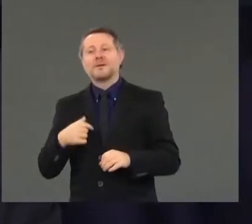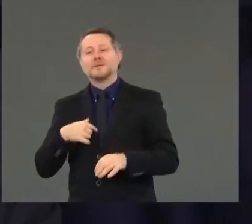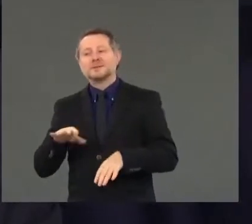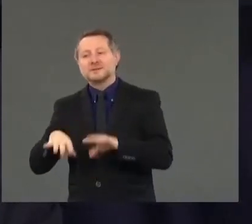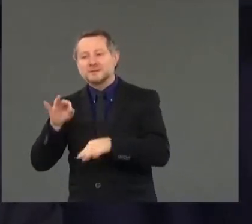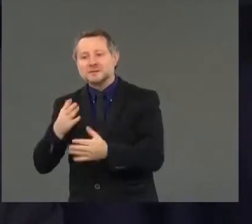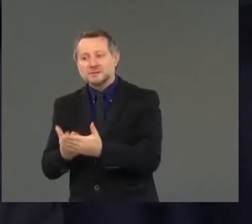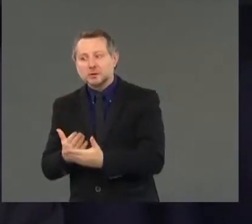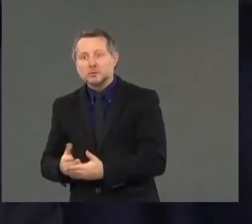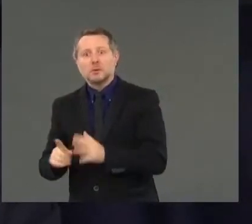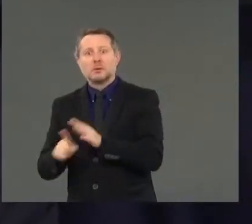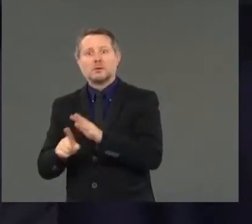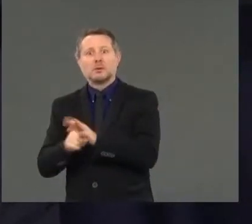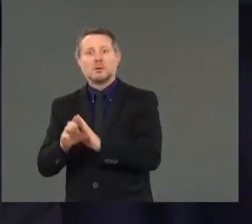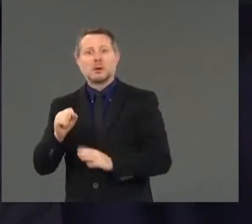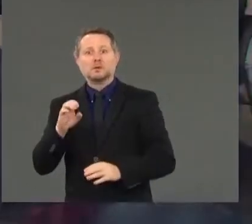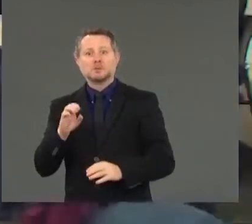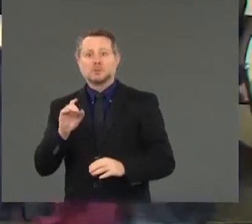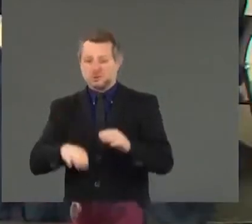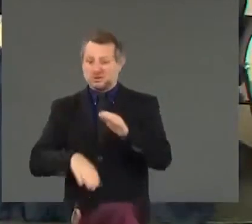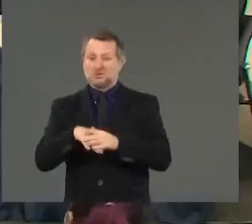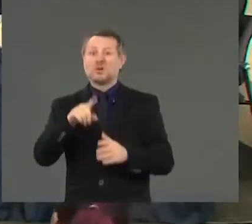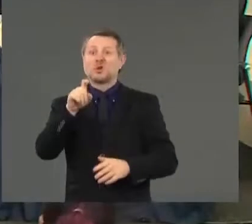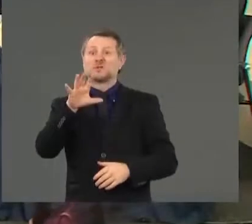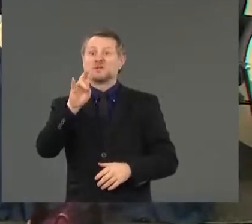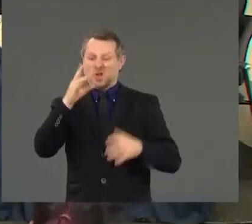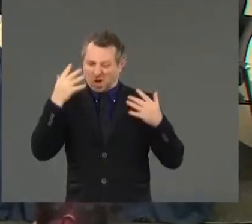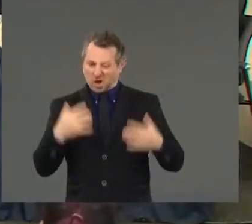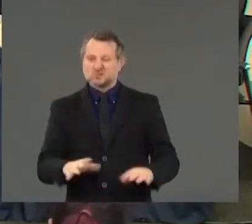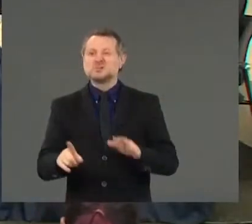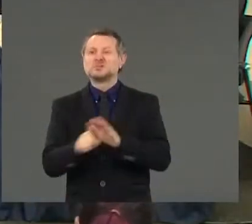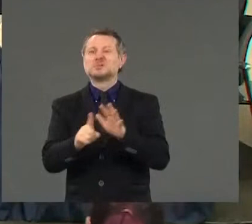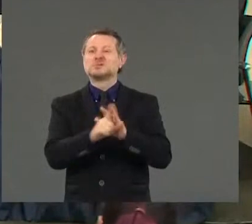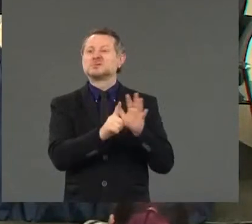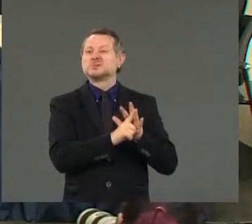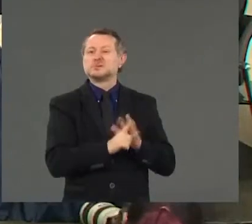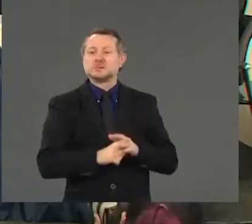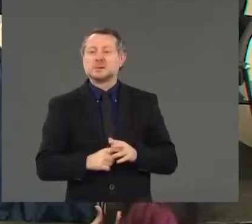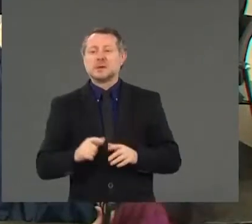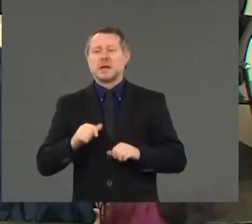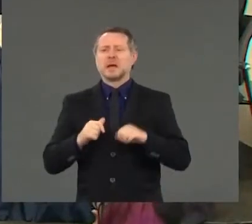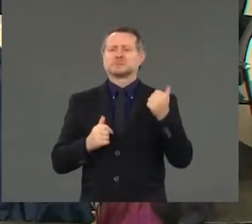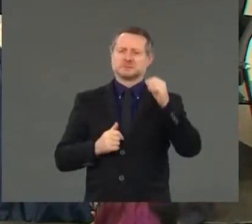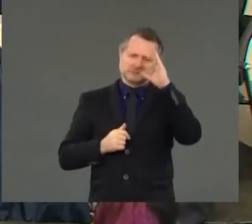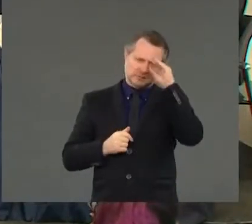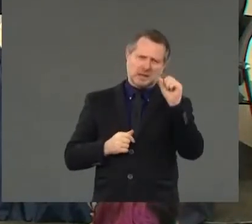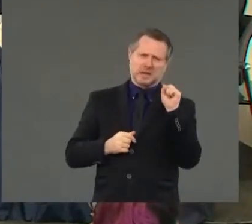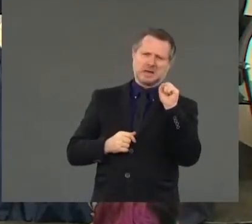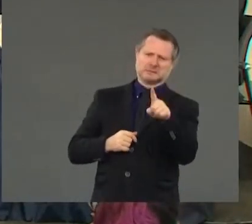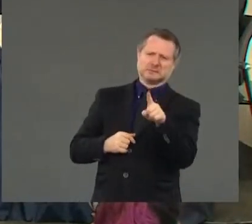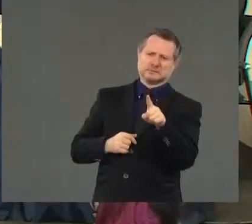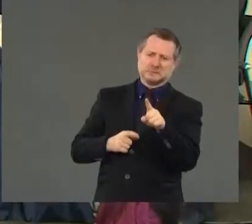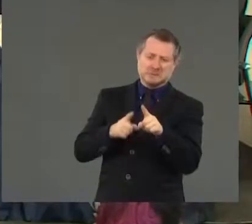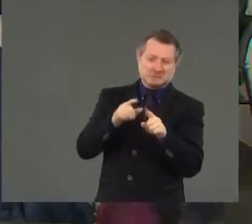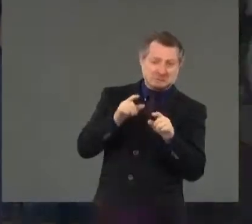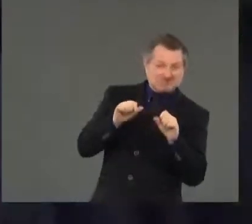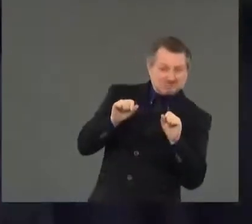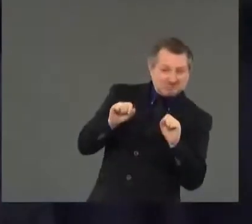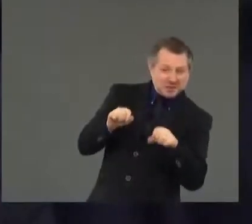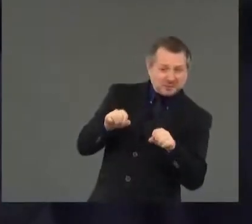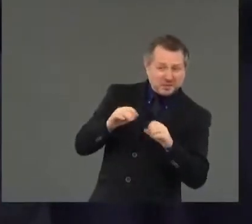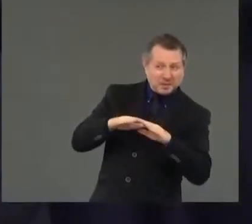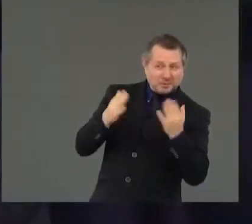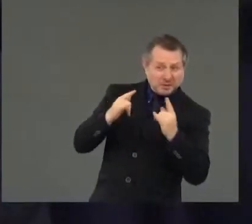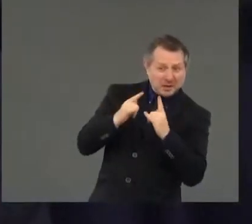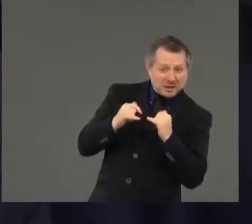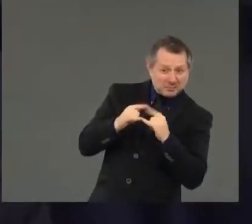now at 157. But the guidelines meaning you think it's still possible that it could open, albeit the restrictions? If we can prepare guidelines